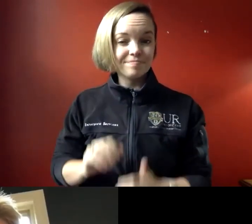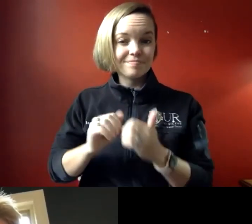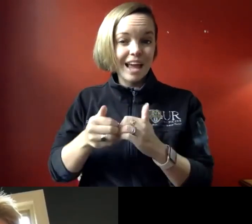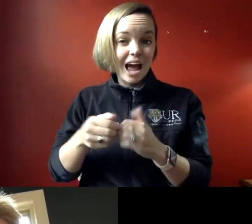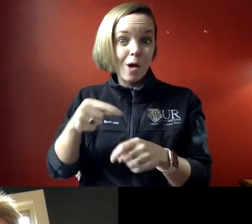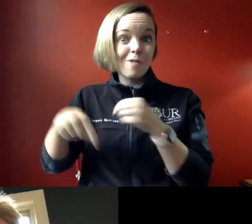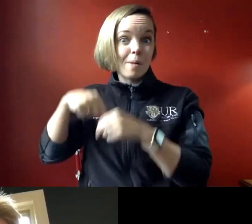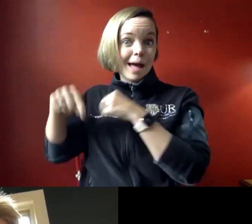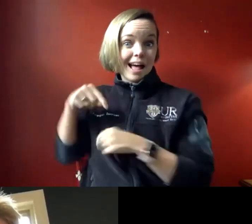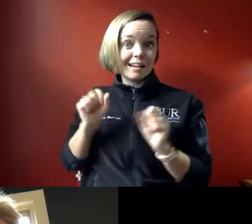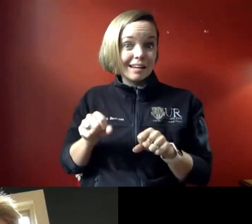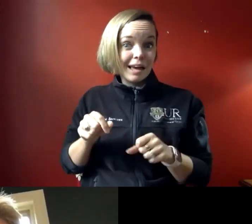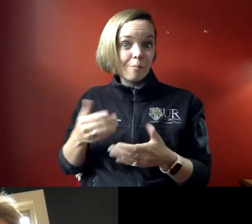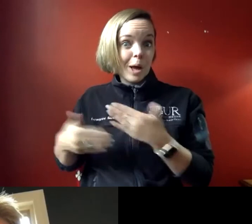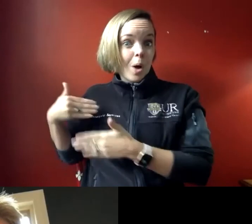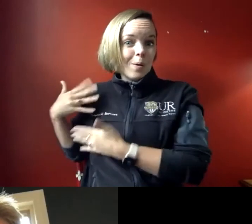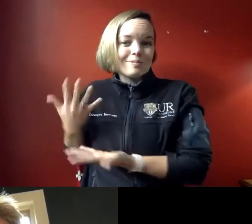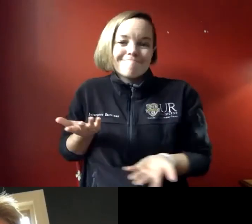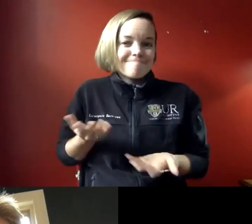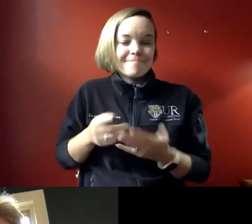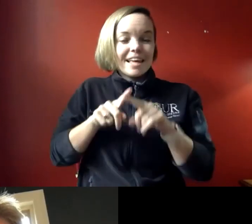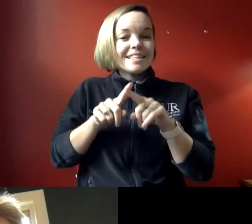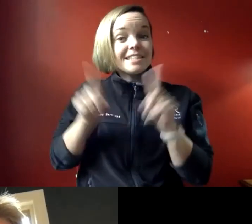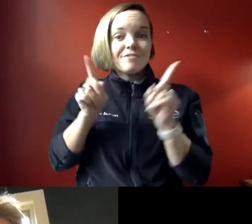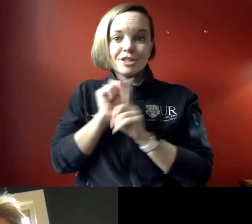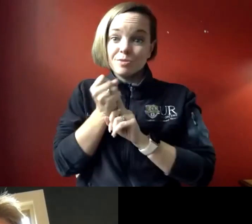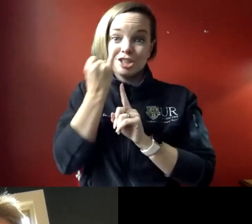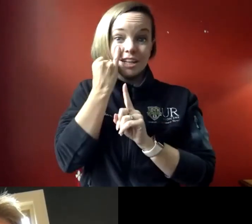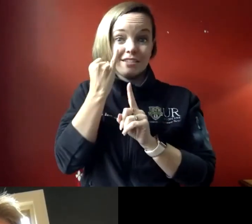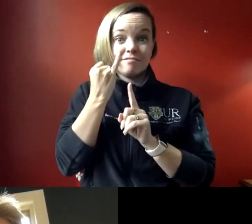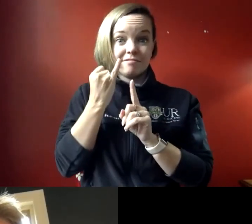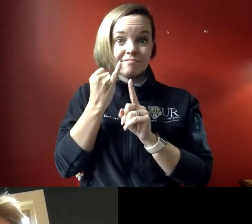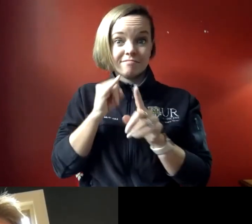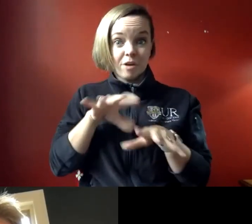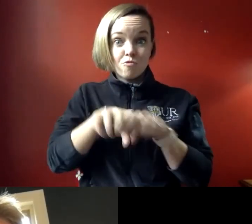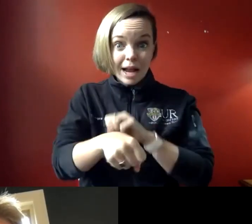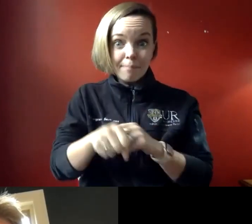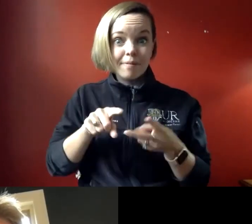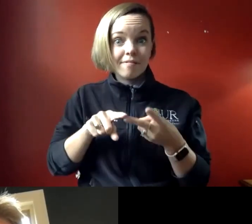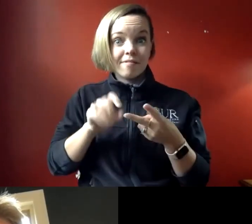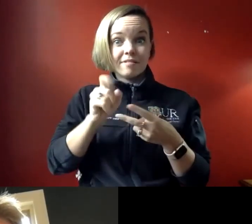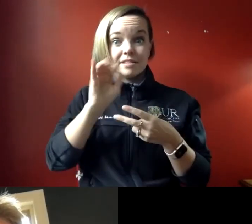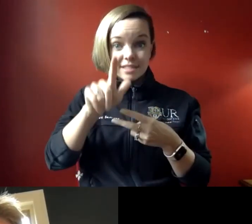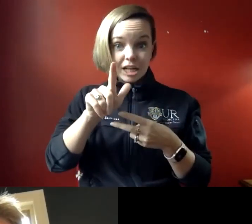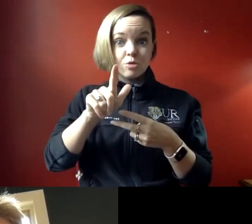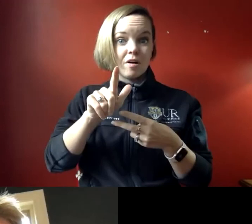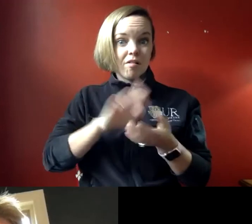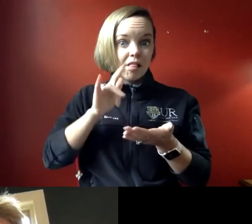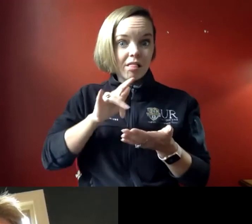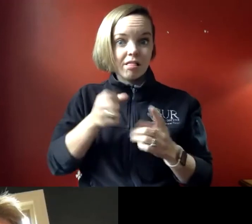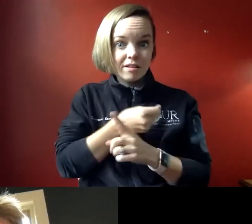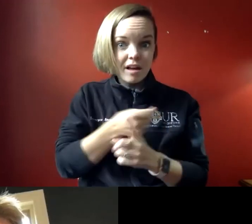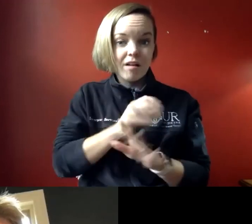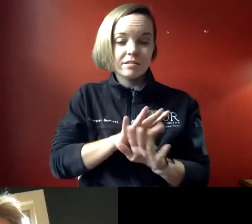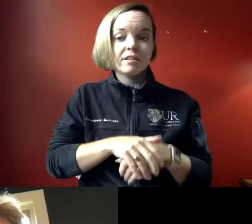go? I mean, it's a different situation if it's a rape, a sexual assault. But when you're talking about trying to